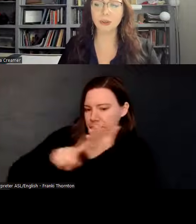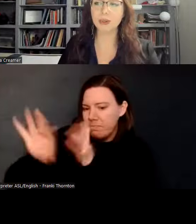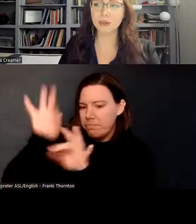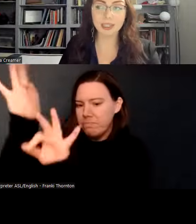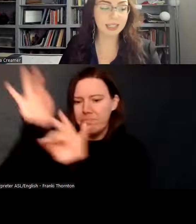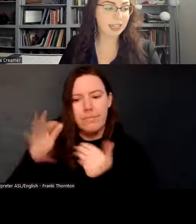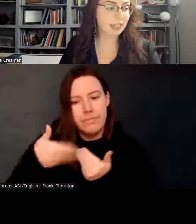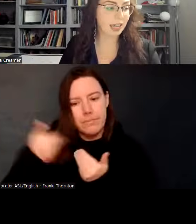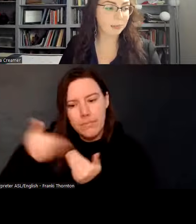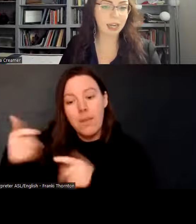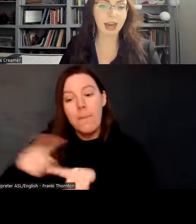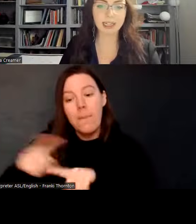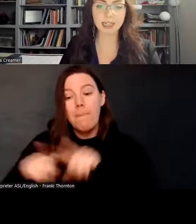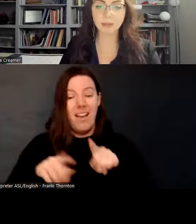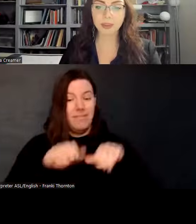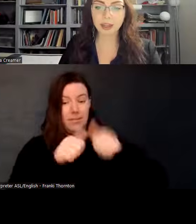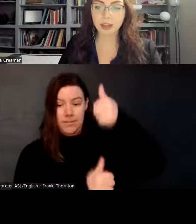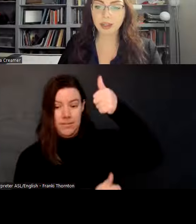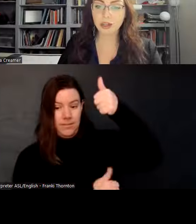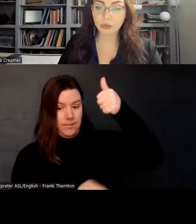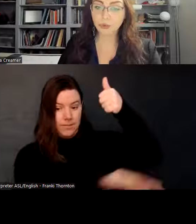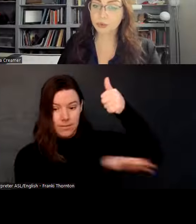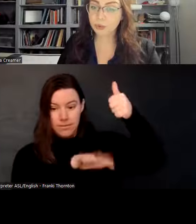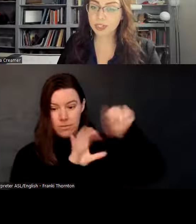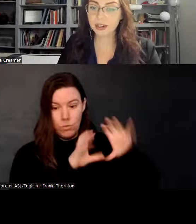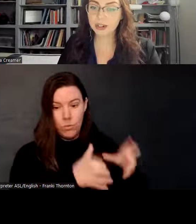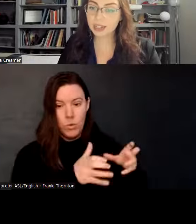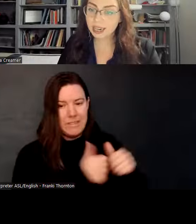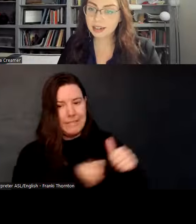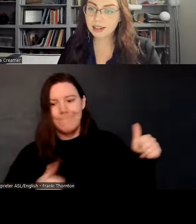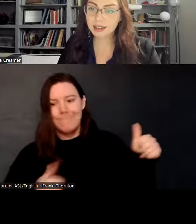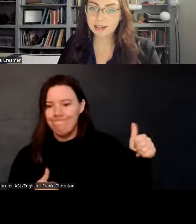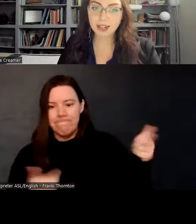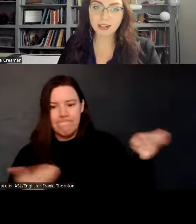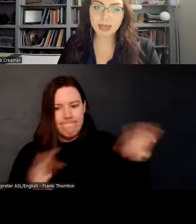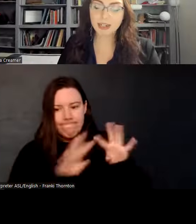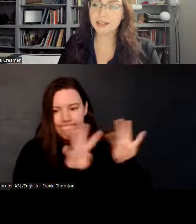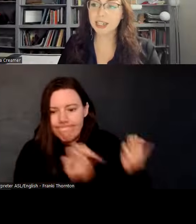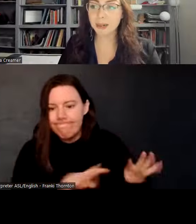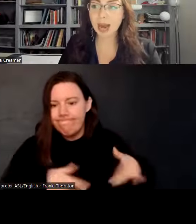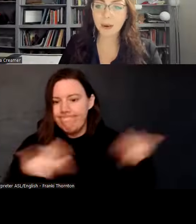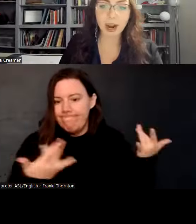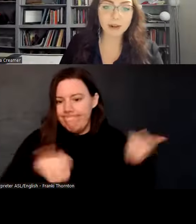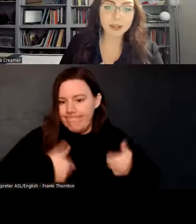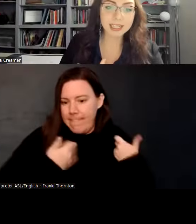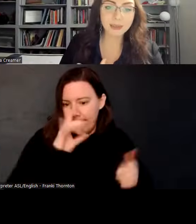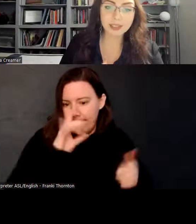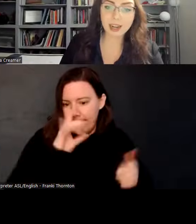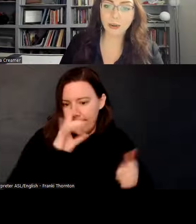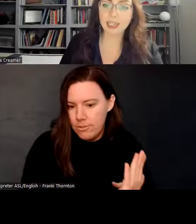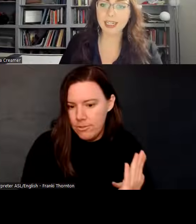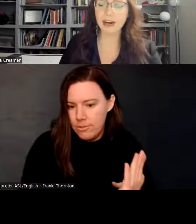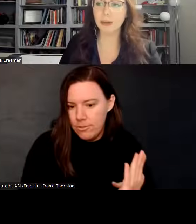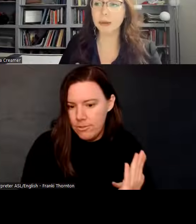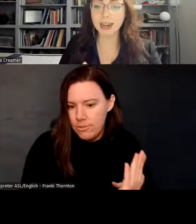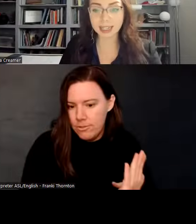non-elite groups really tends to lag behind. To truly understand living under the mantle of Assyrian power, however, it's really not